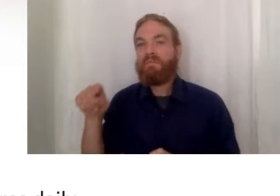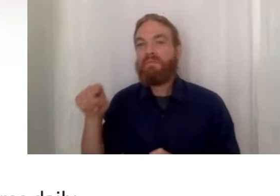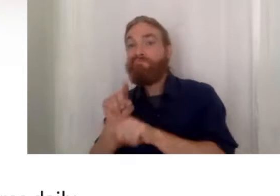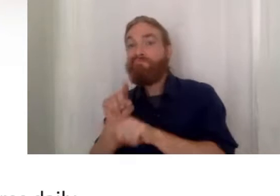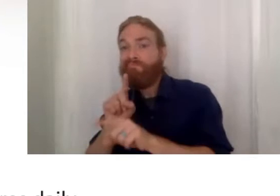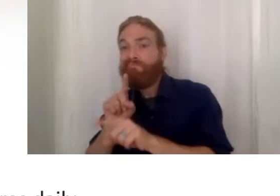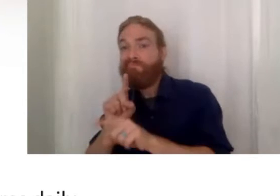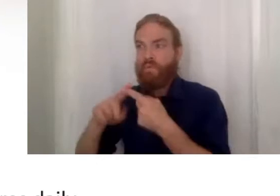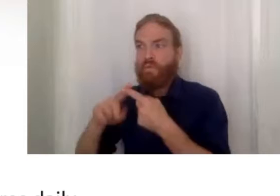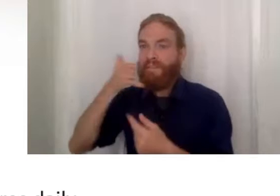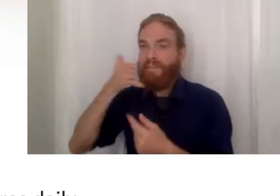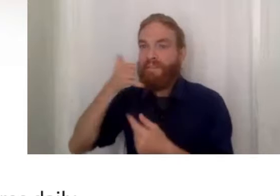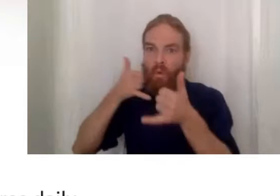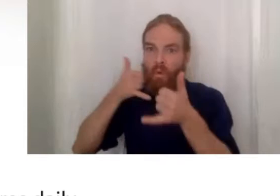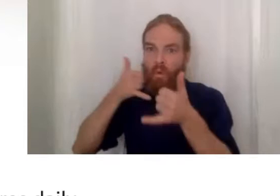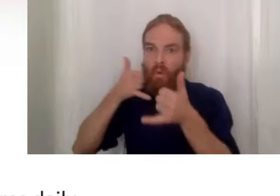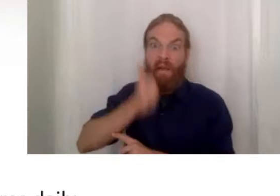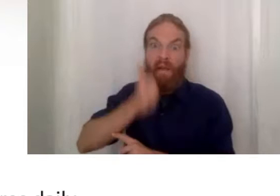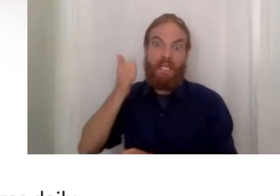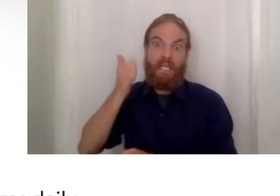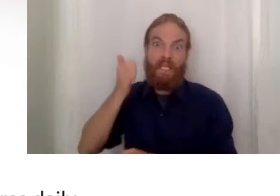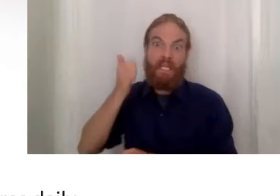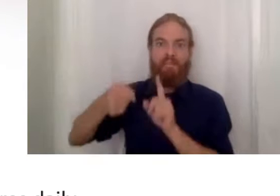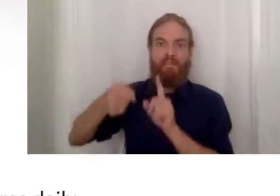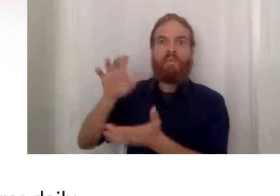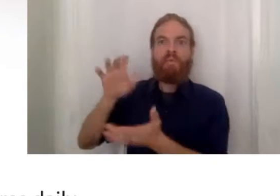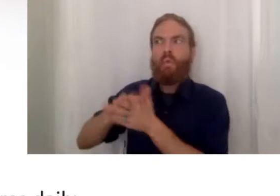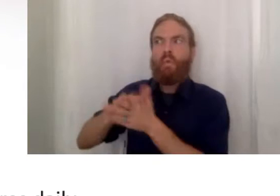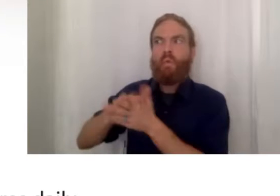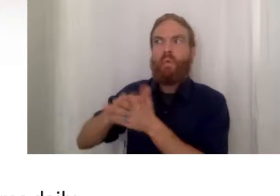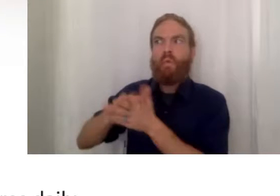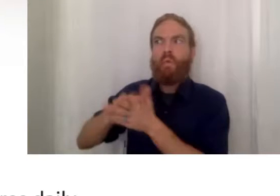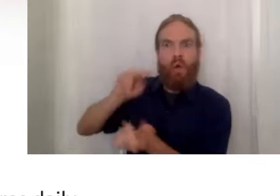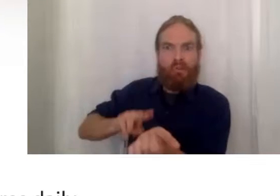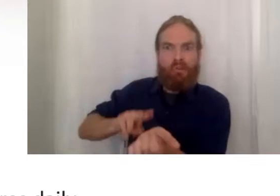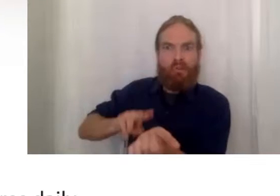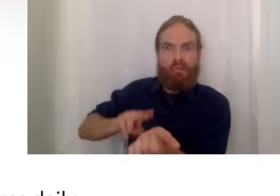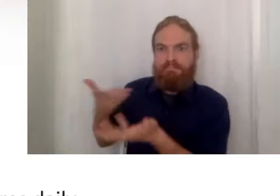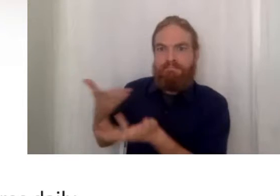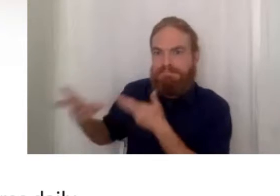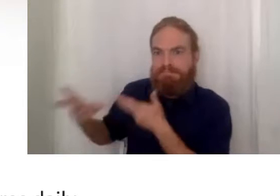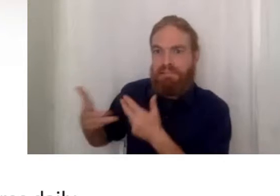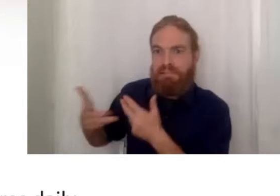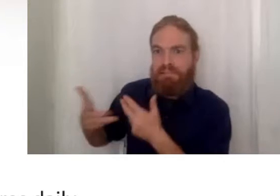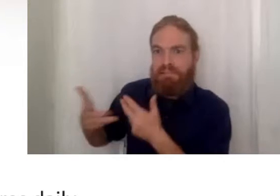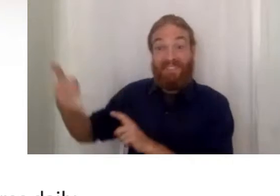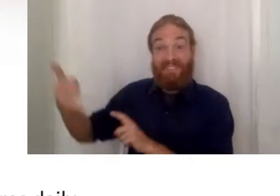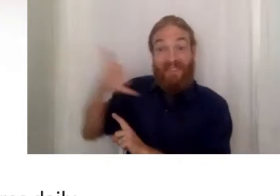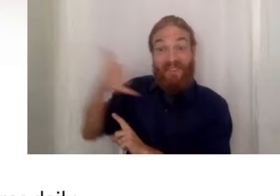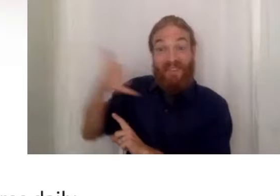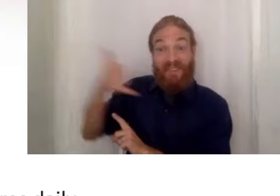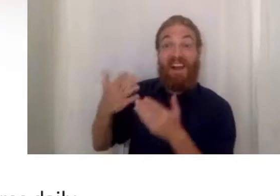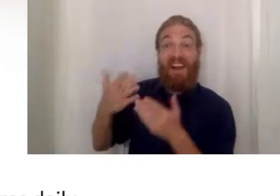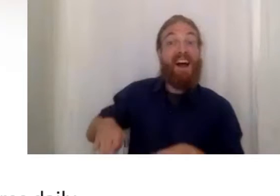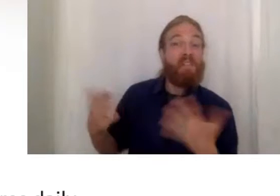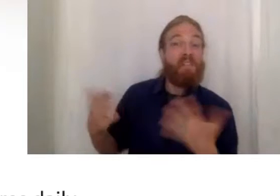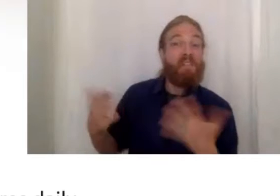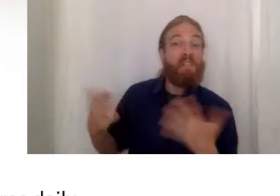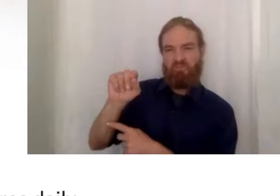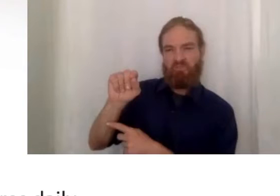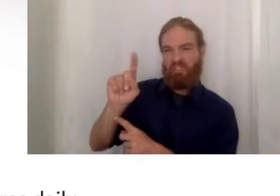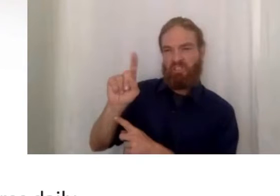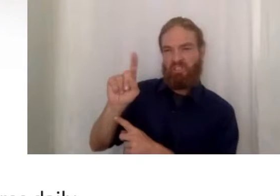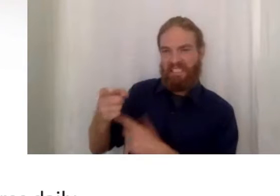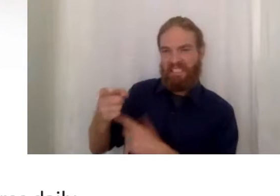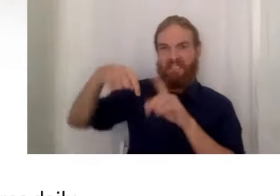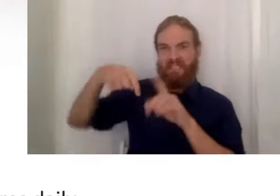around 30 minutes, if not more. And then after that, a thorough summary is actually developed and sent to the school so that we can ensure